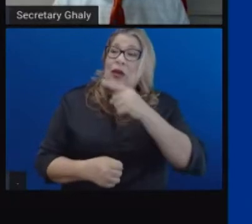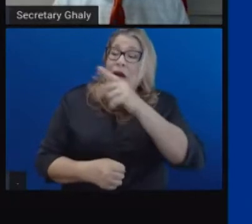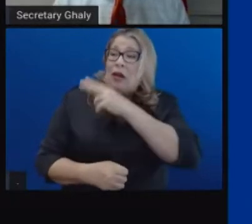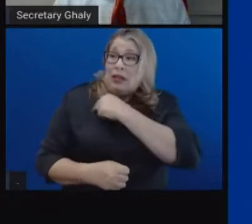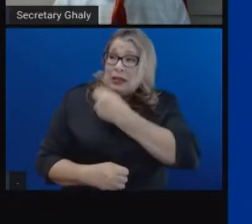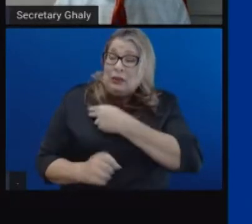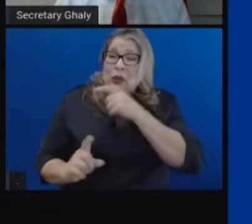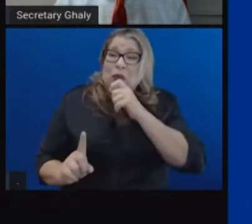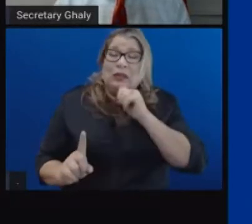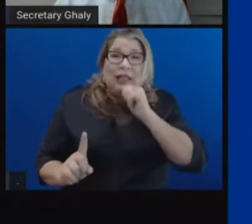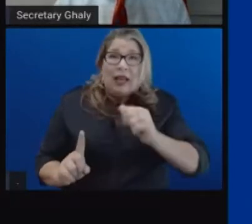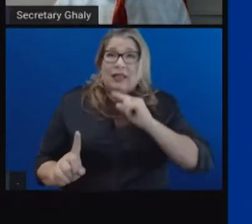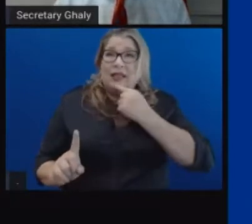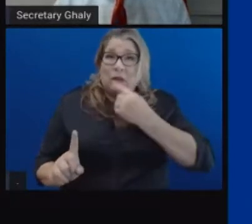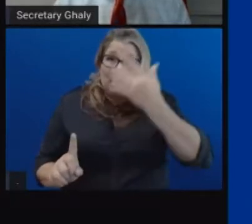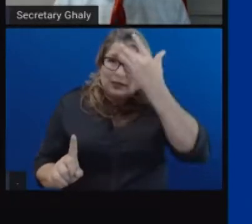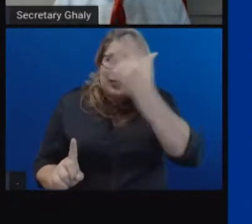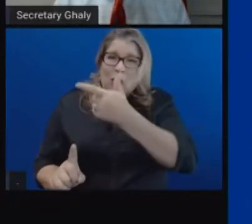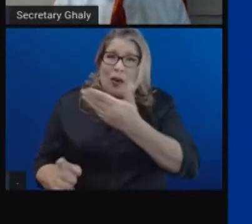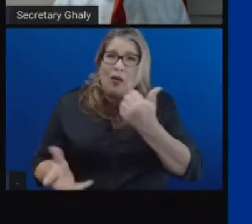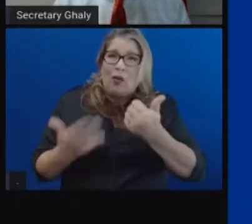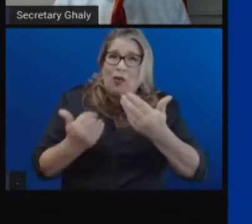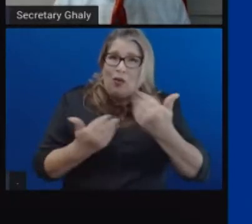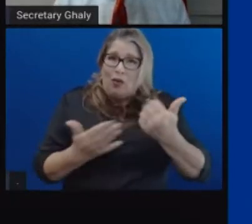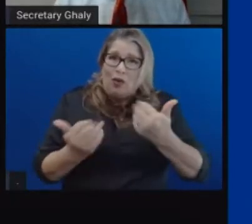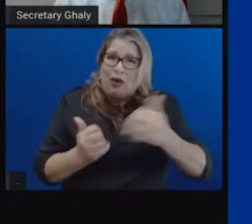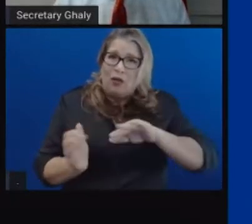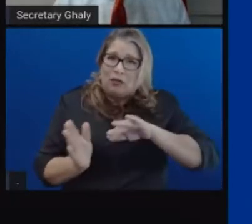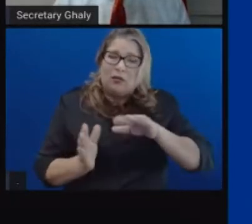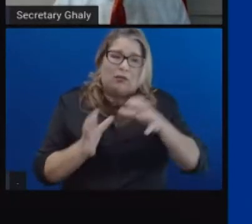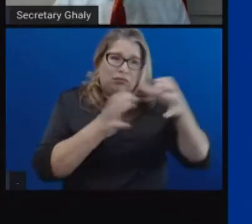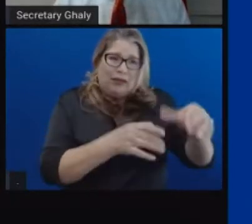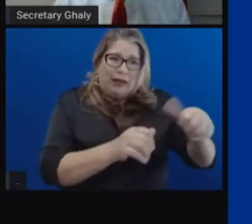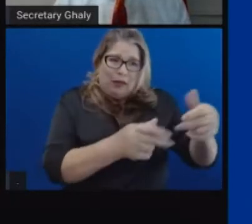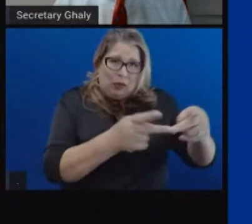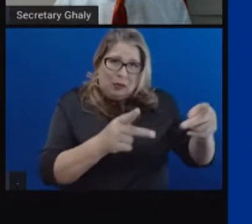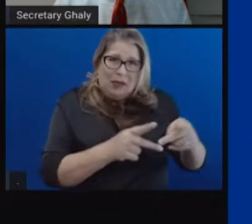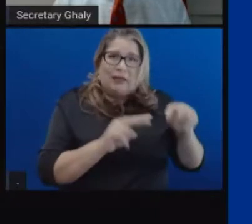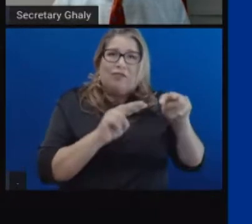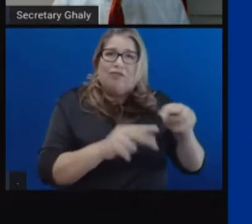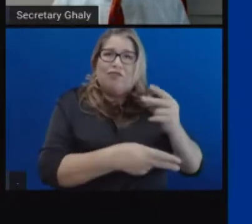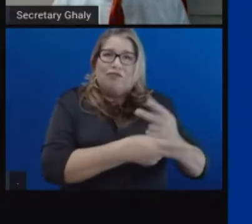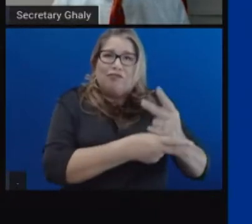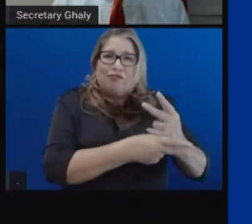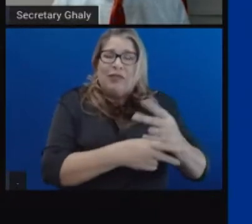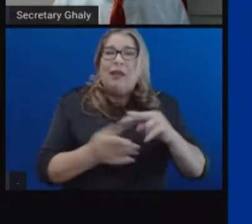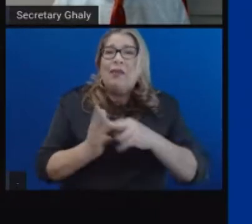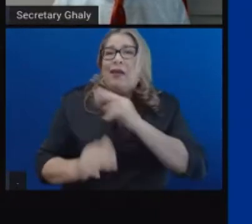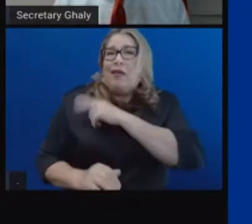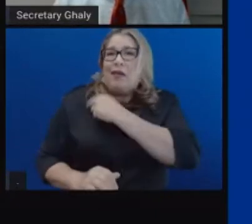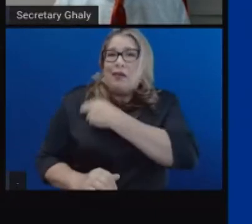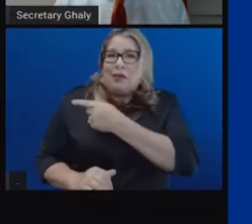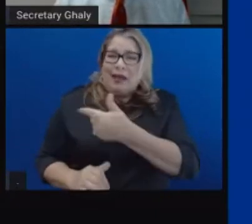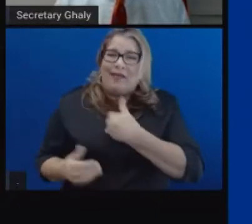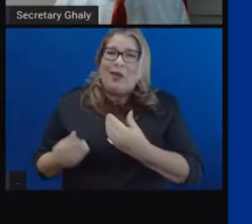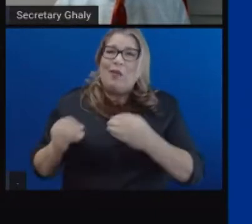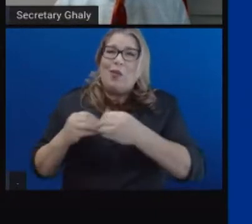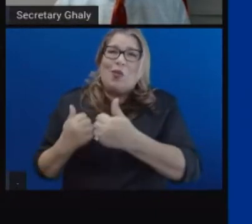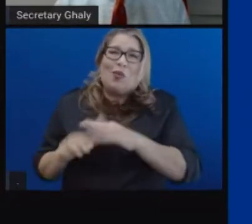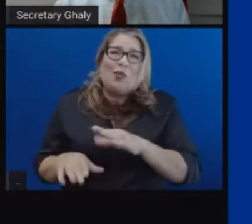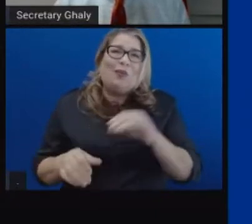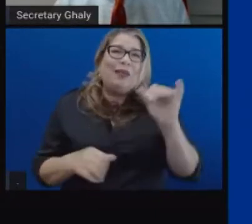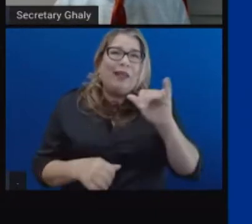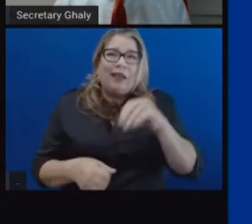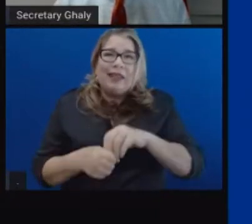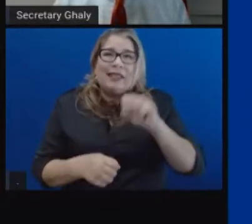efforts in Los Angeles County, in Riverside County, in San Bernardino County, in San Diego County, to augment the